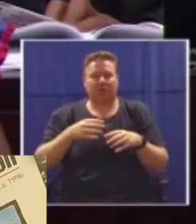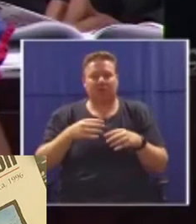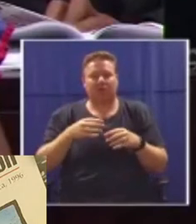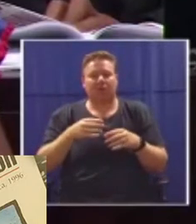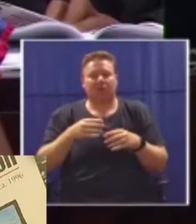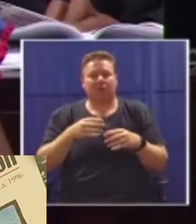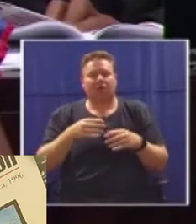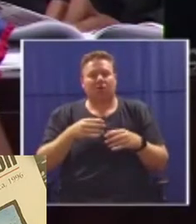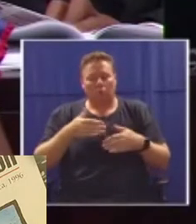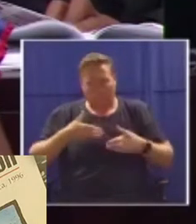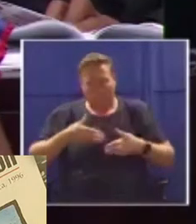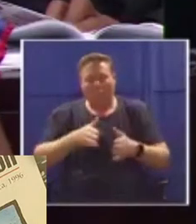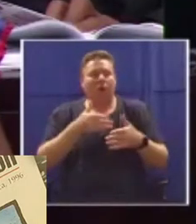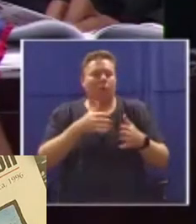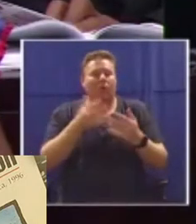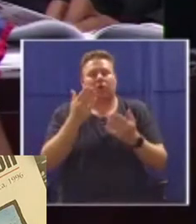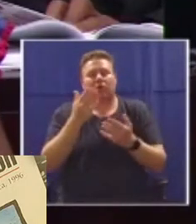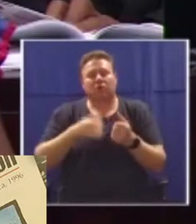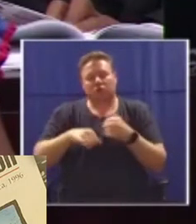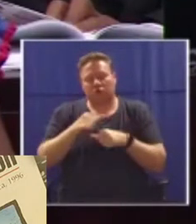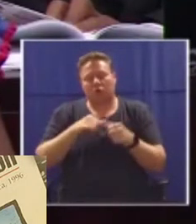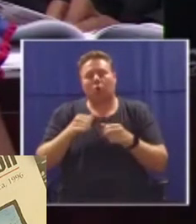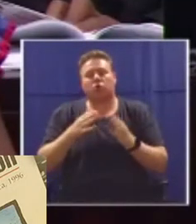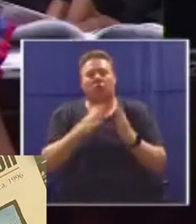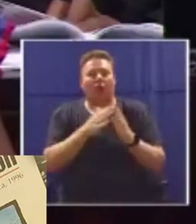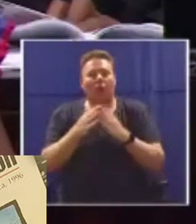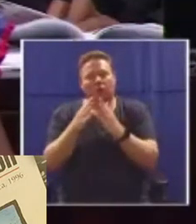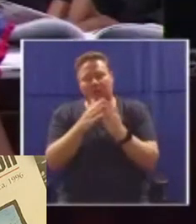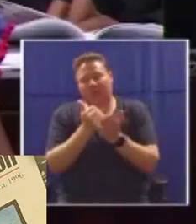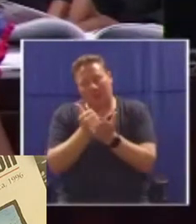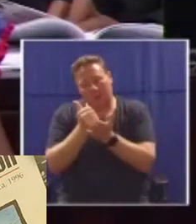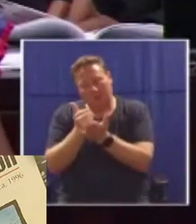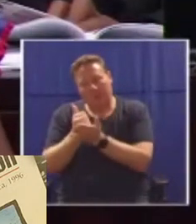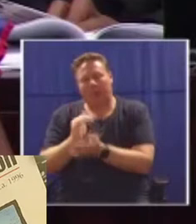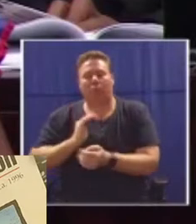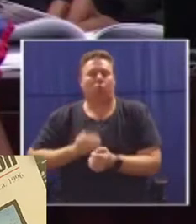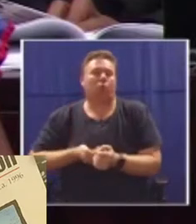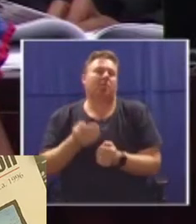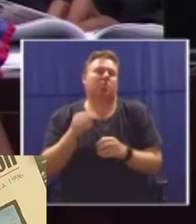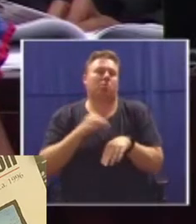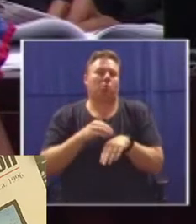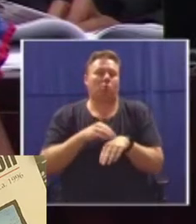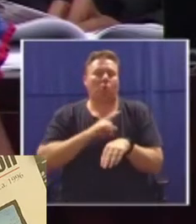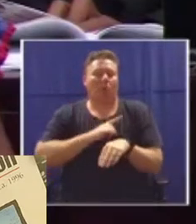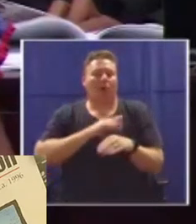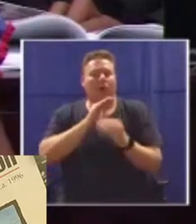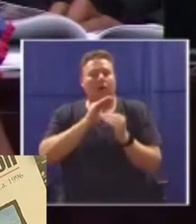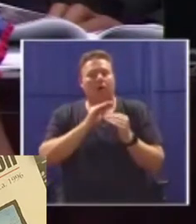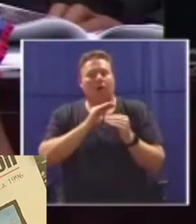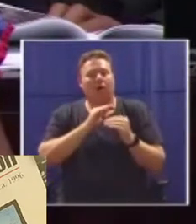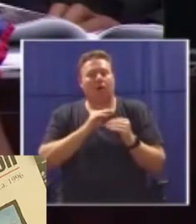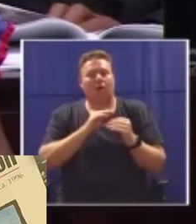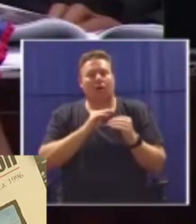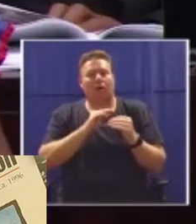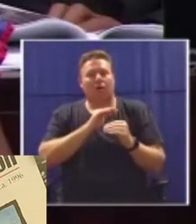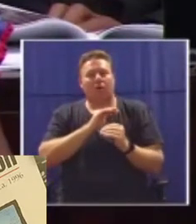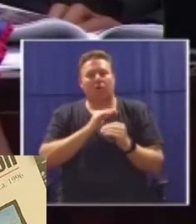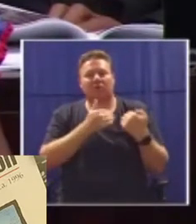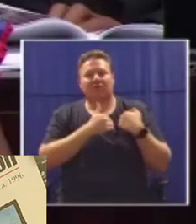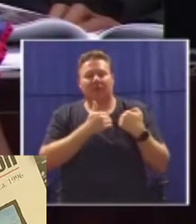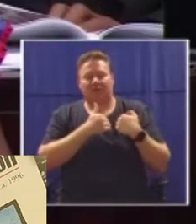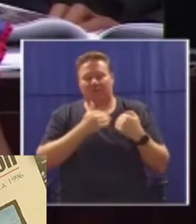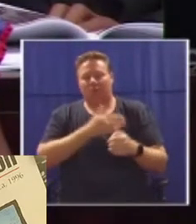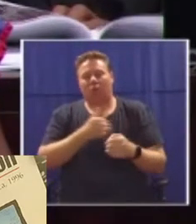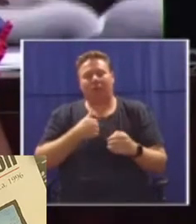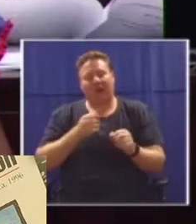the provision of social housing of women for women, which is critical for the protection against gender-based